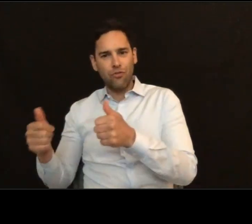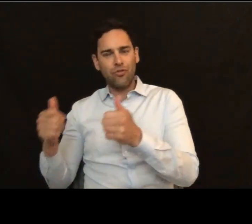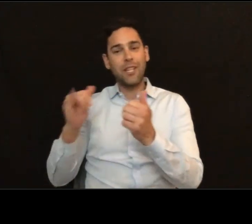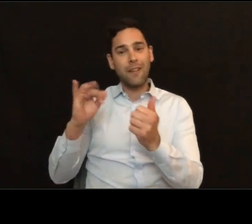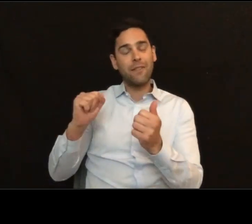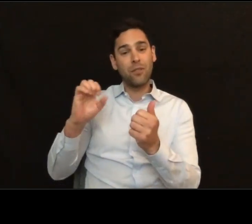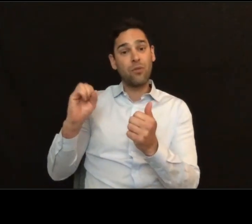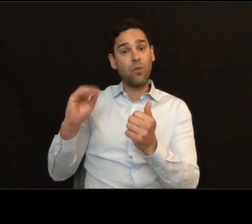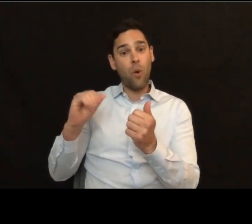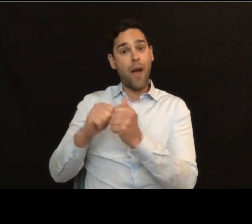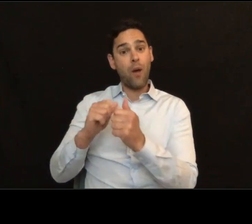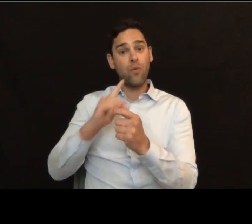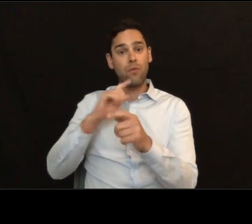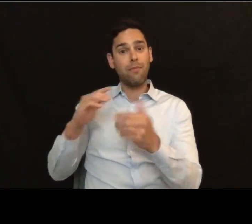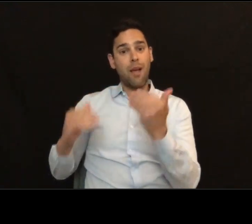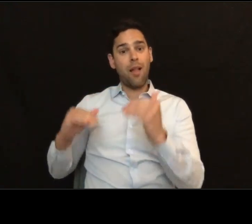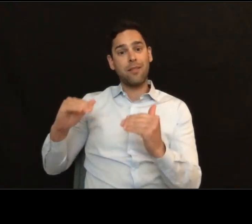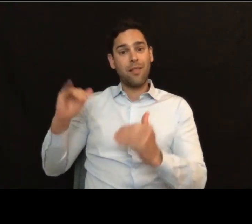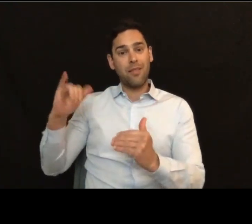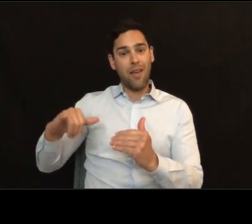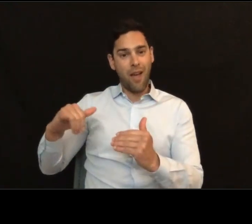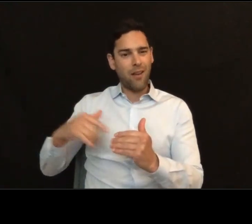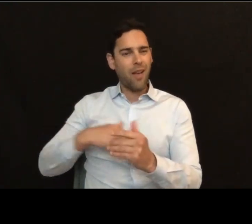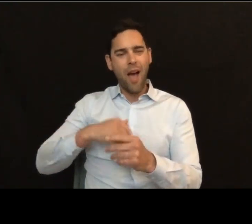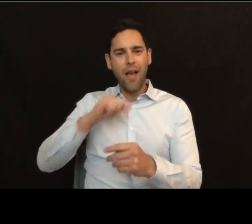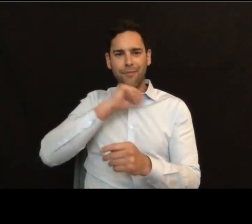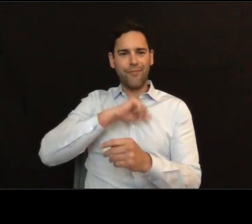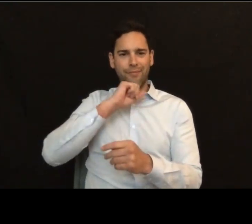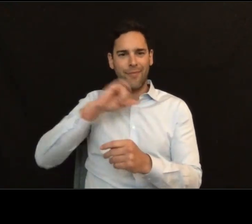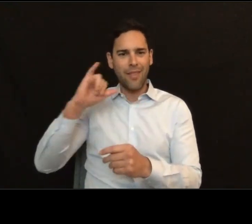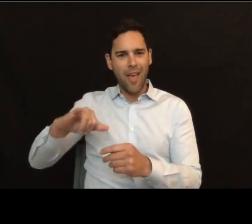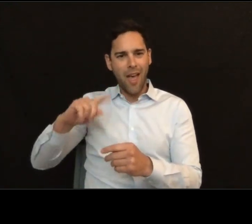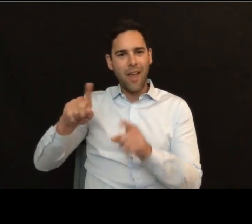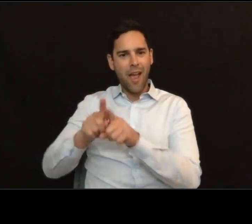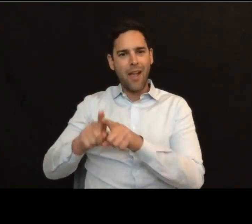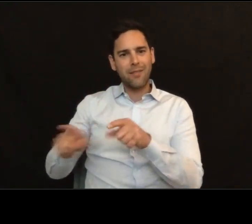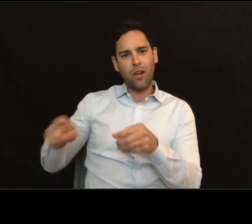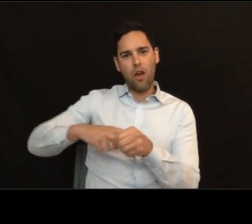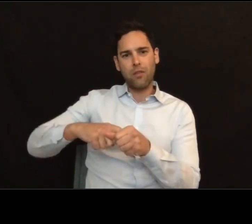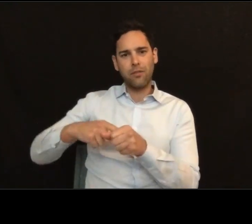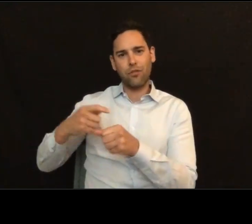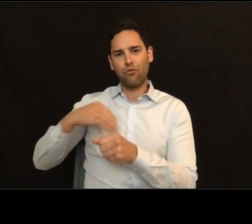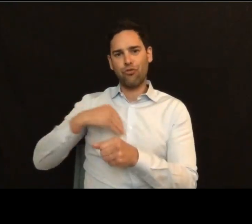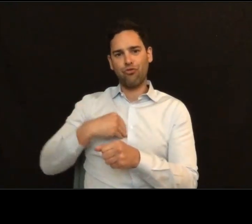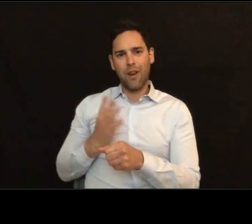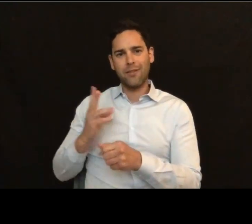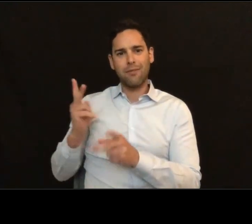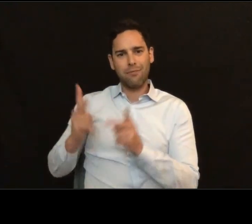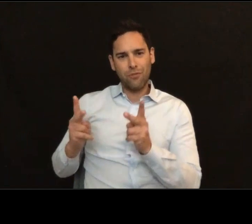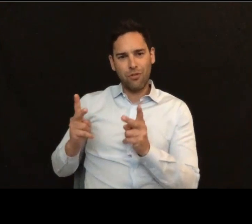this often as a closeted trans person, and I was still questioning what pronouns I even wanted to use. I ended up half coming out in my